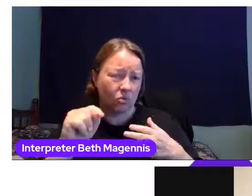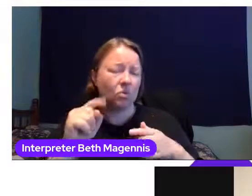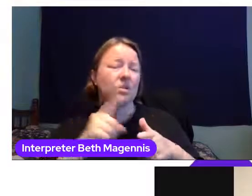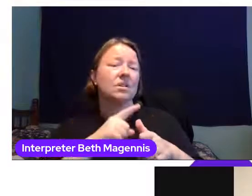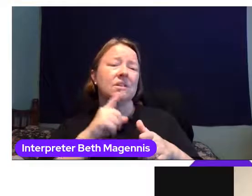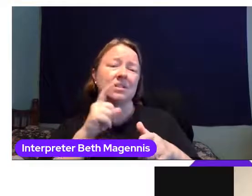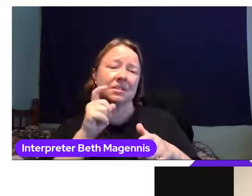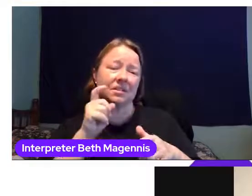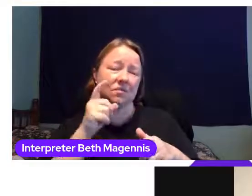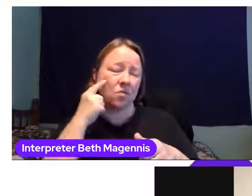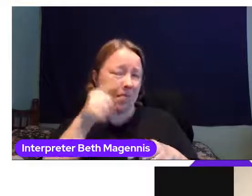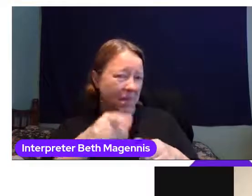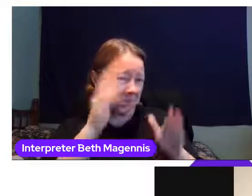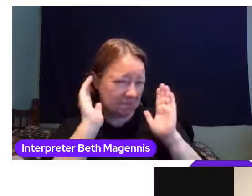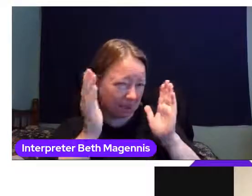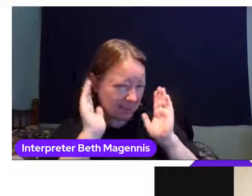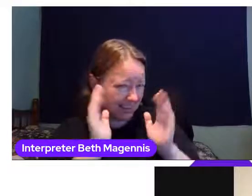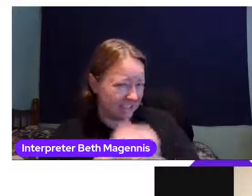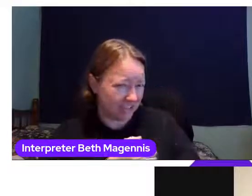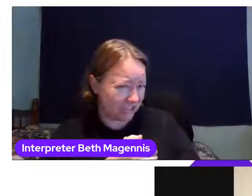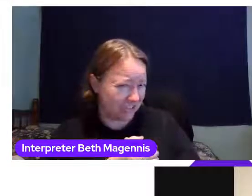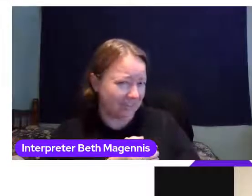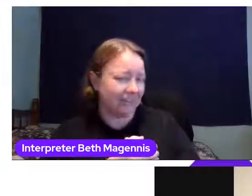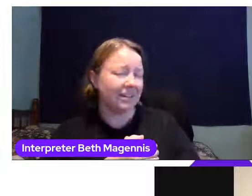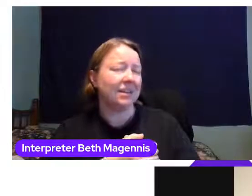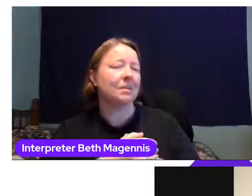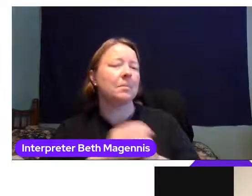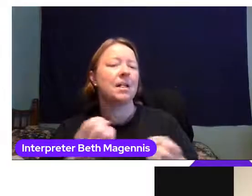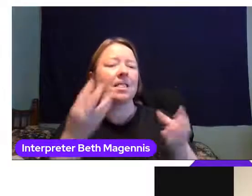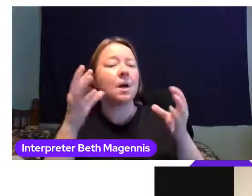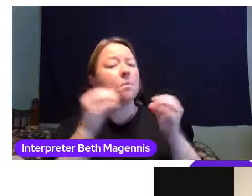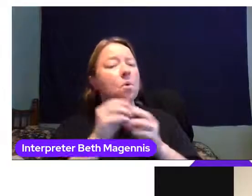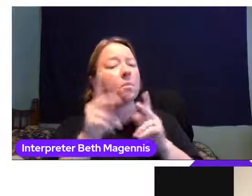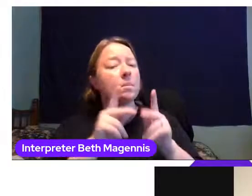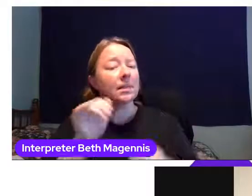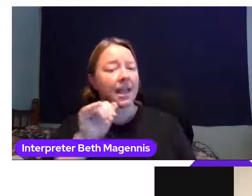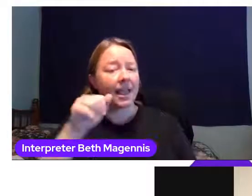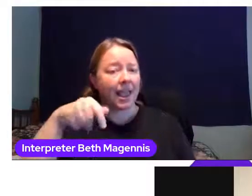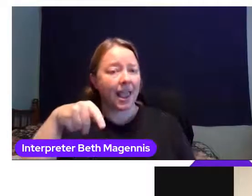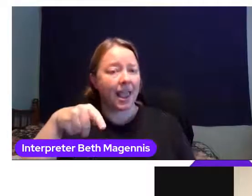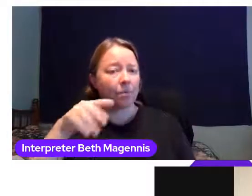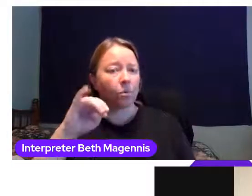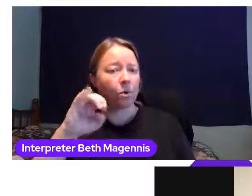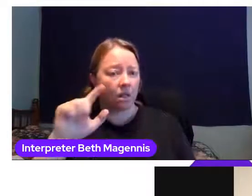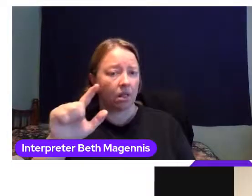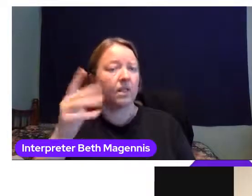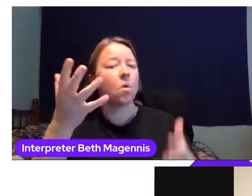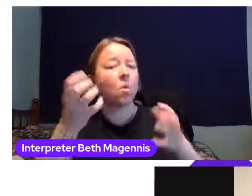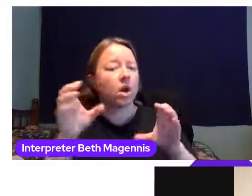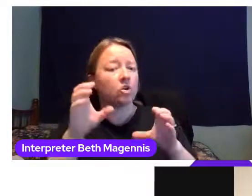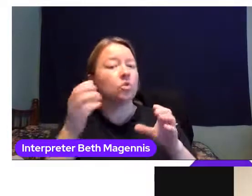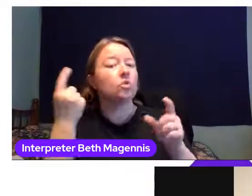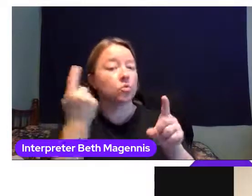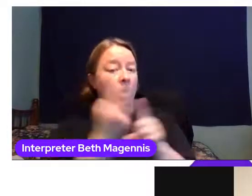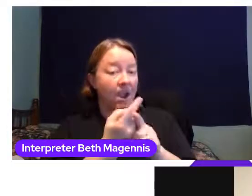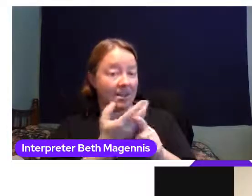being said, yeah, there's a lot more people like April out there who want to do the right